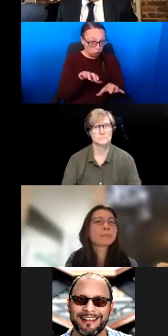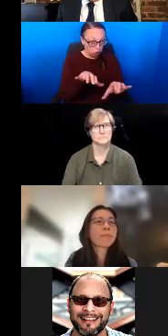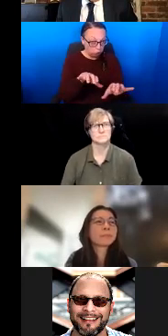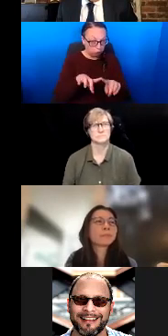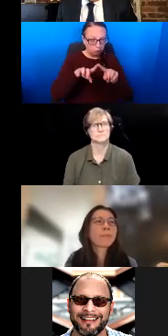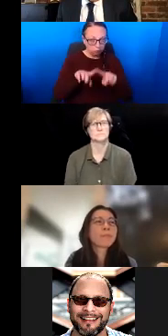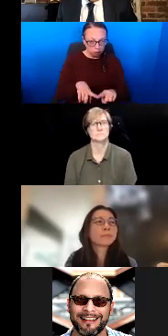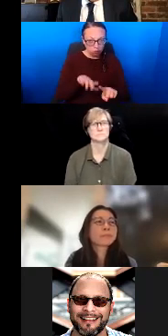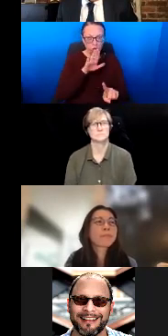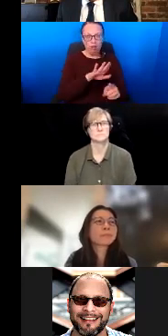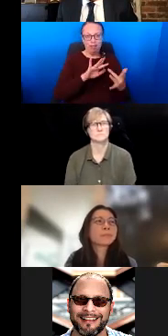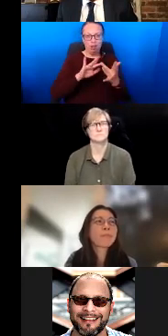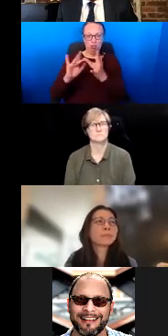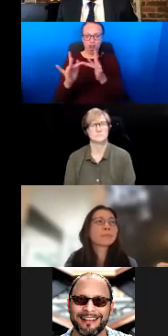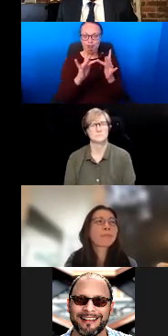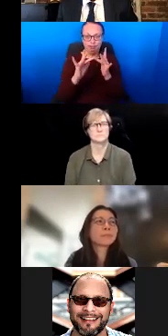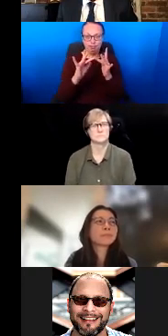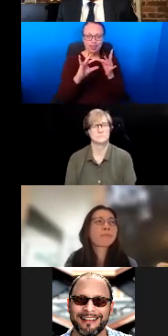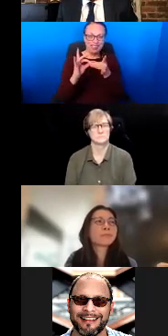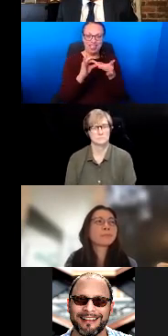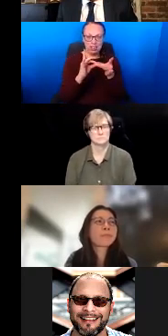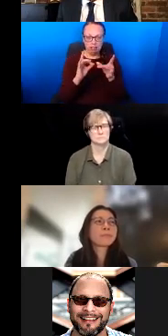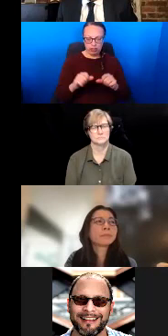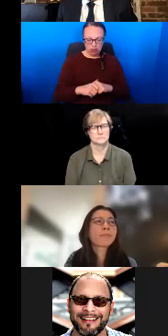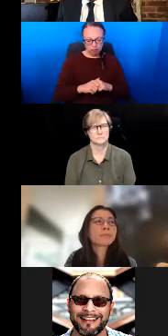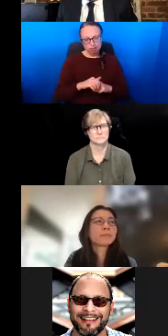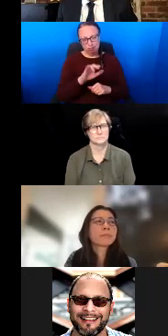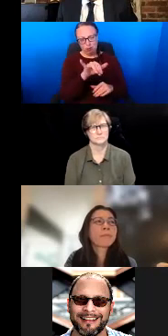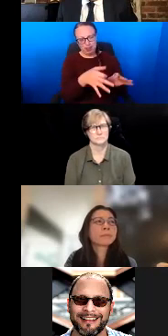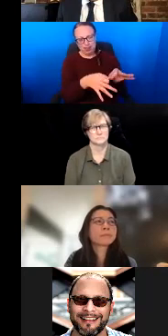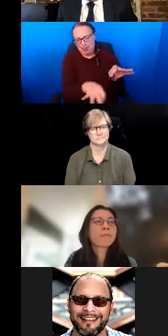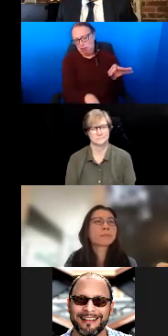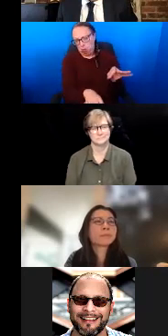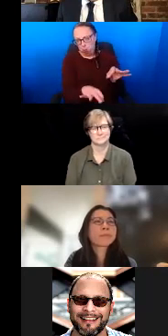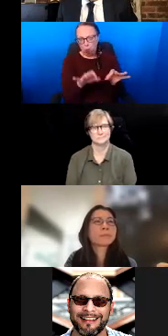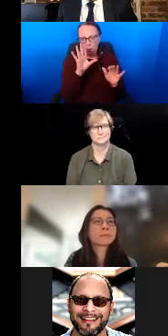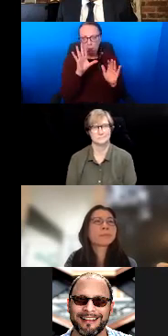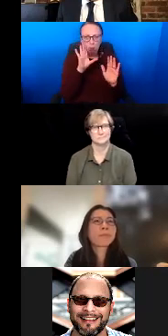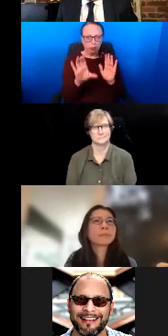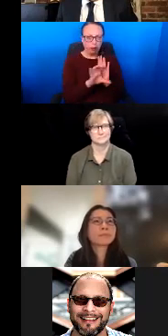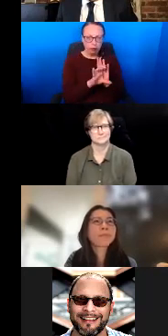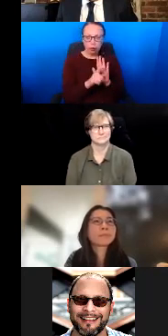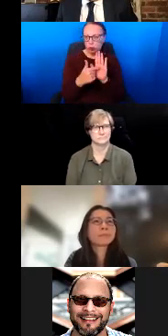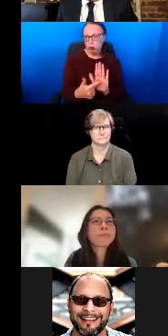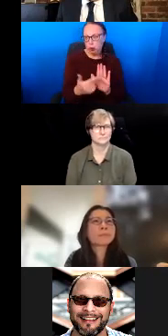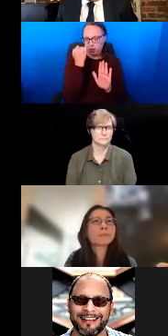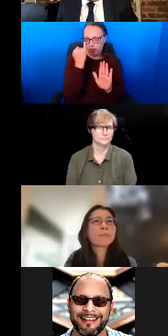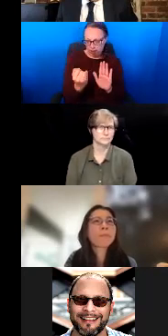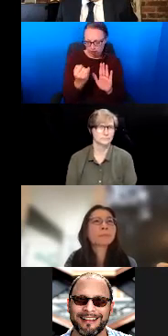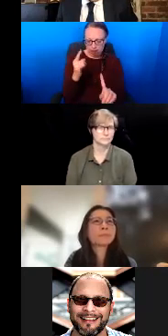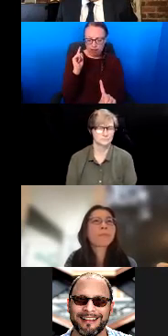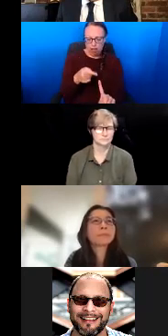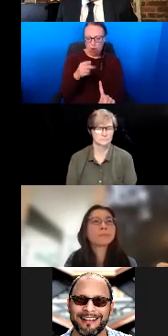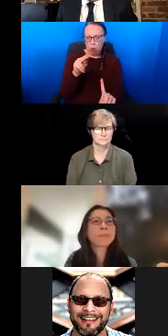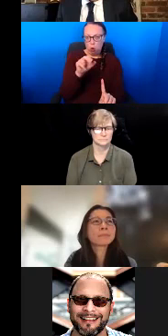their connectivity. And so this is a very simple cartoon illustrating the idea that a node that's organized